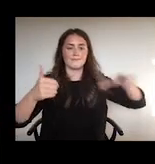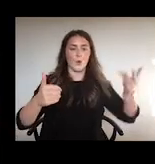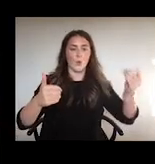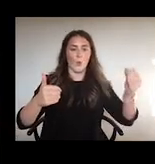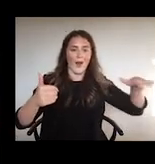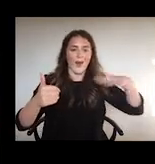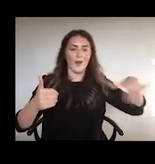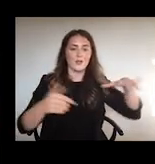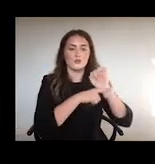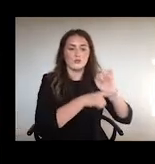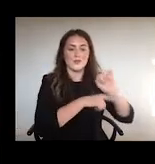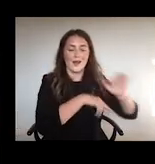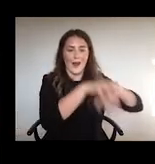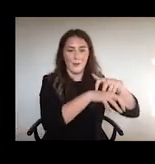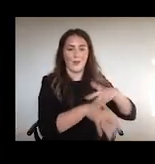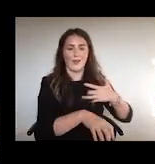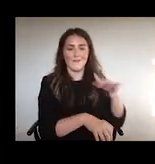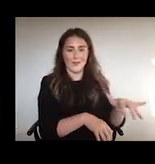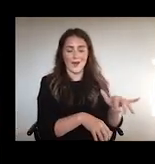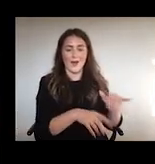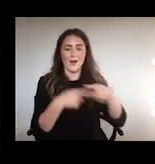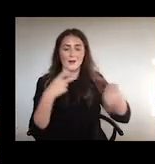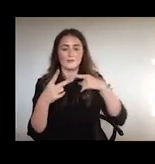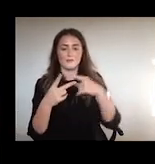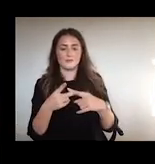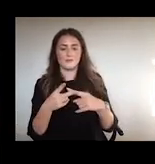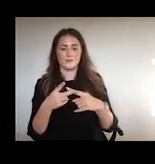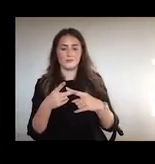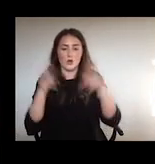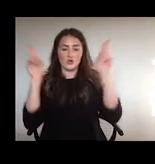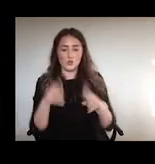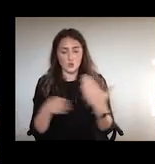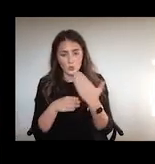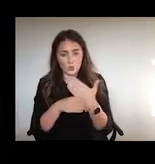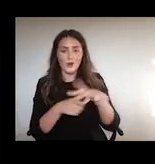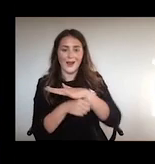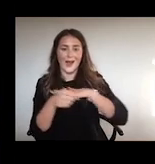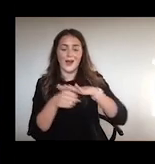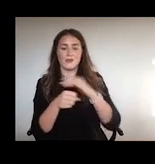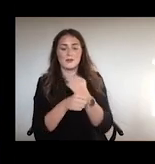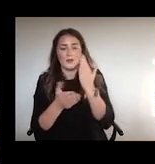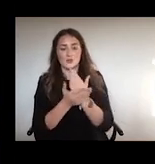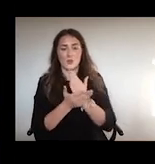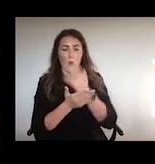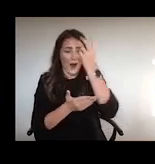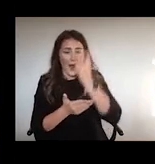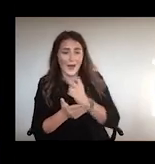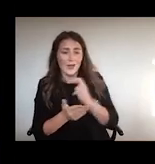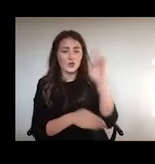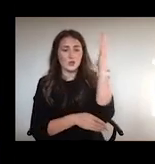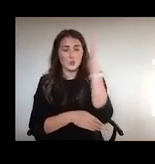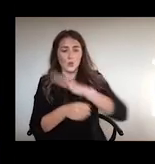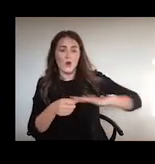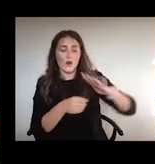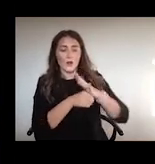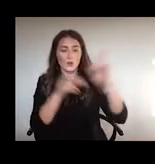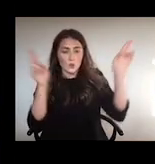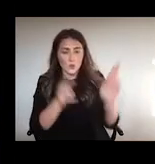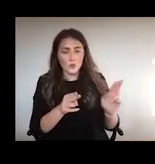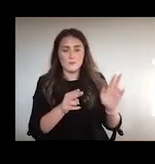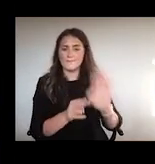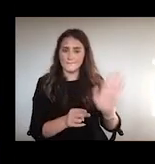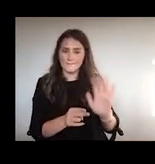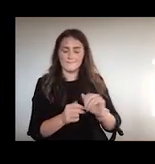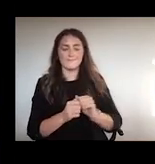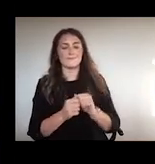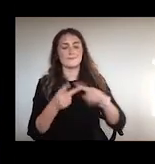tunnel set back from protected wetland to mitigate the effects on bird species, relocating working areas to mitigate the habitat